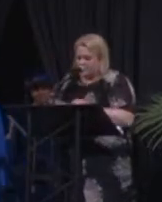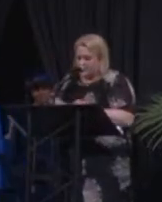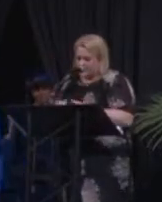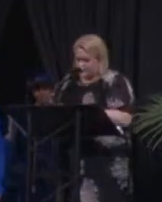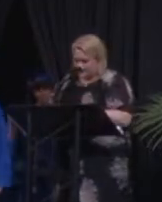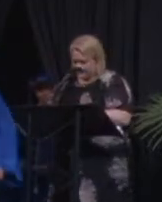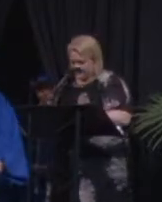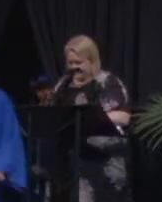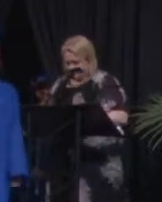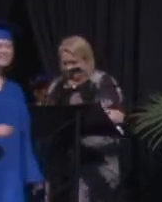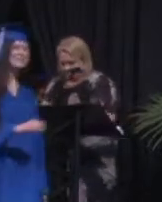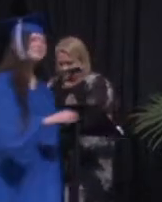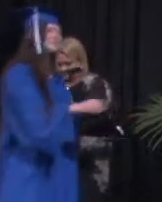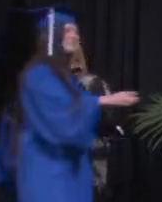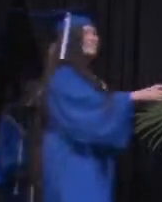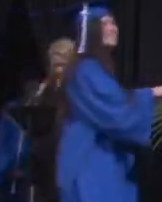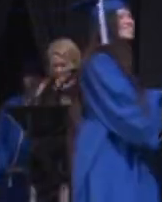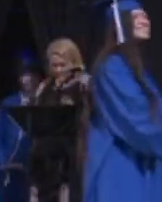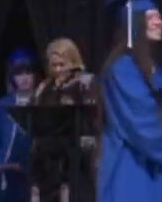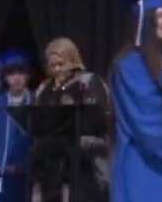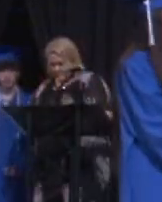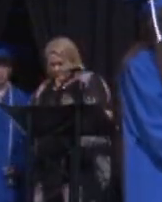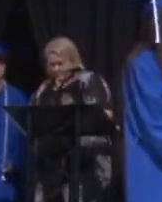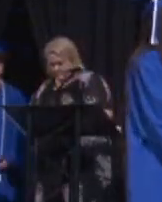Ayala Ruiz.